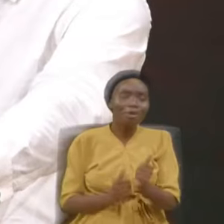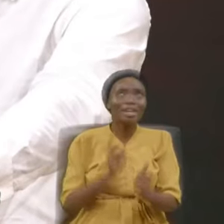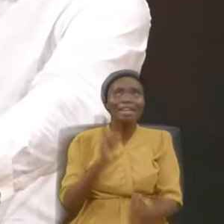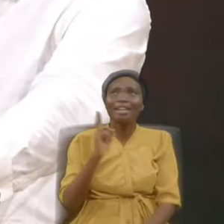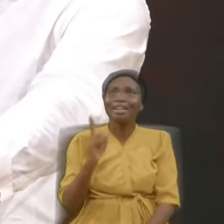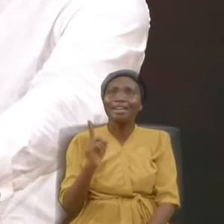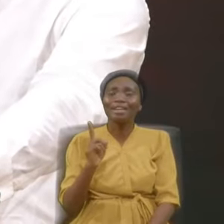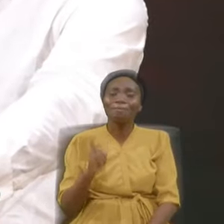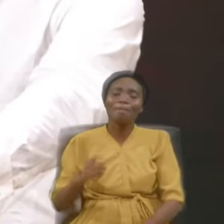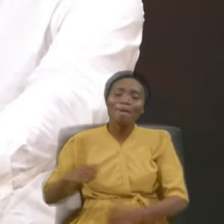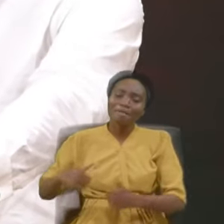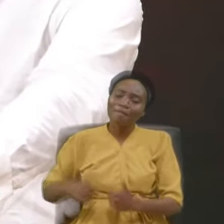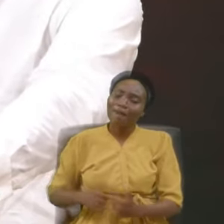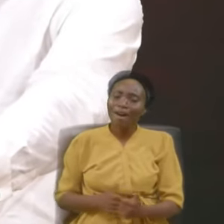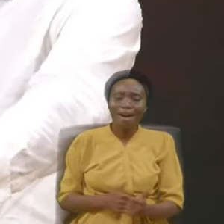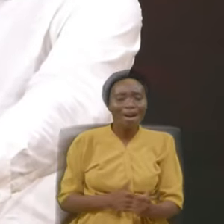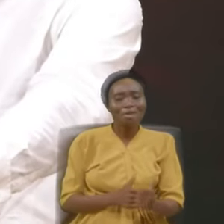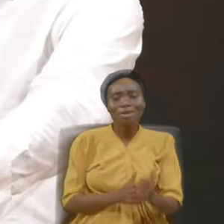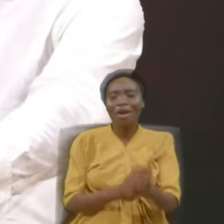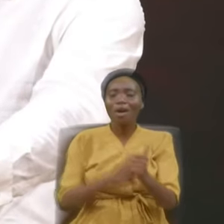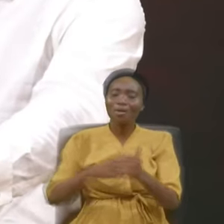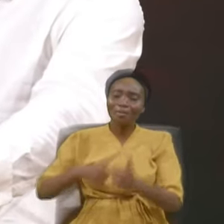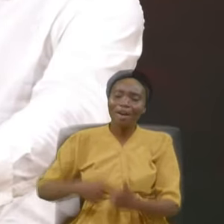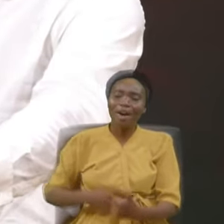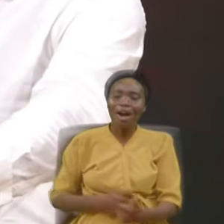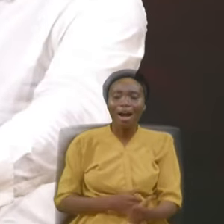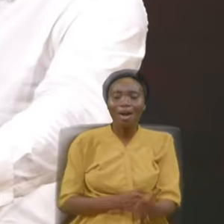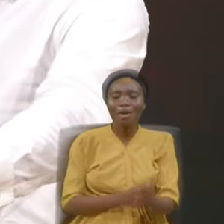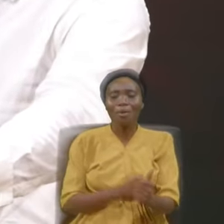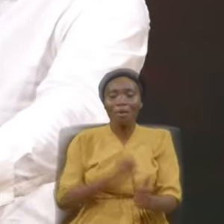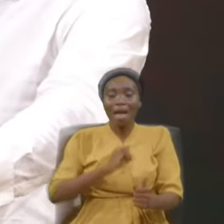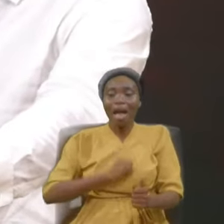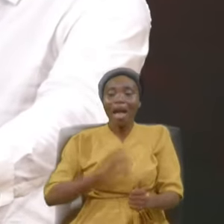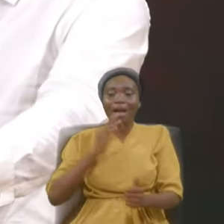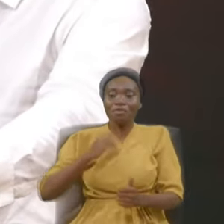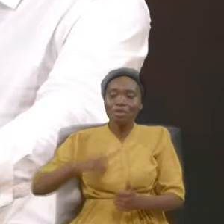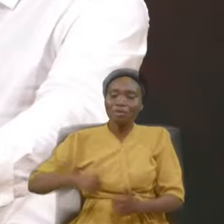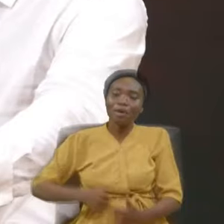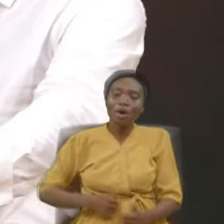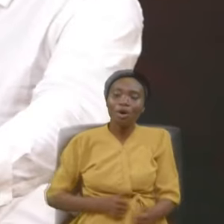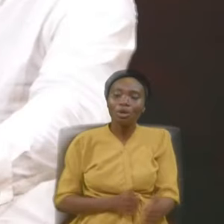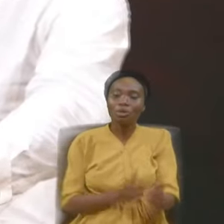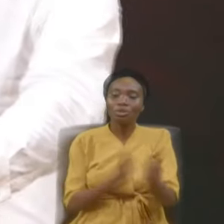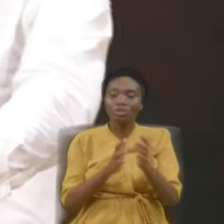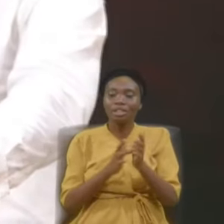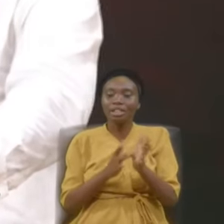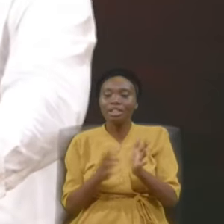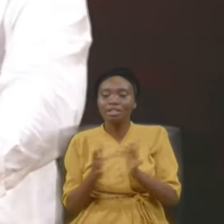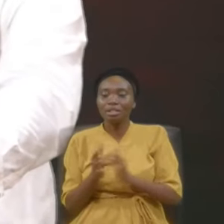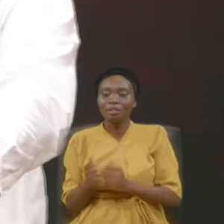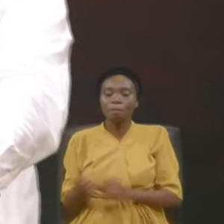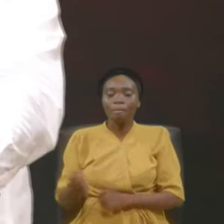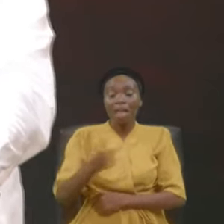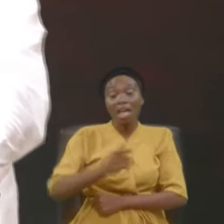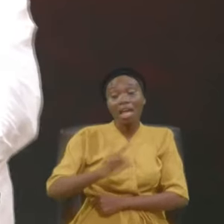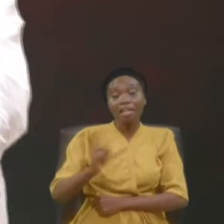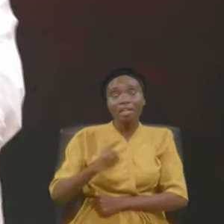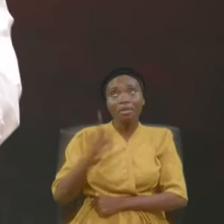follow him. Follow, follow, I we follow